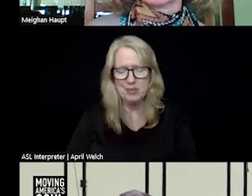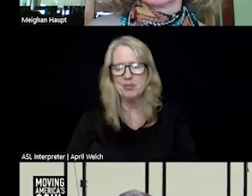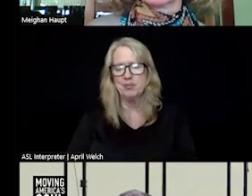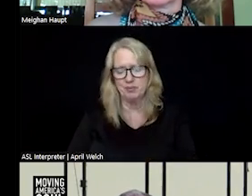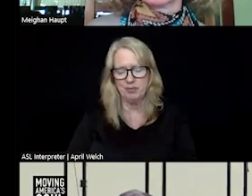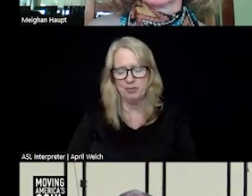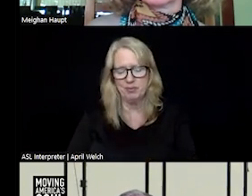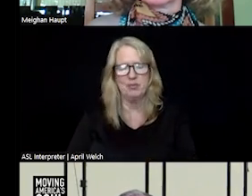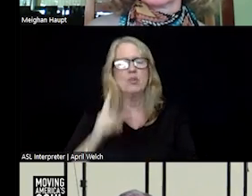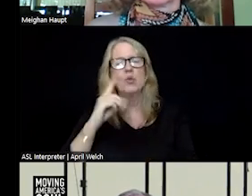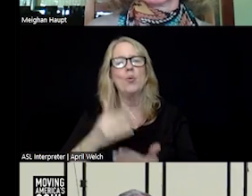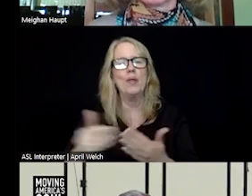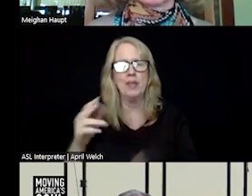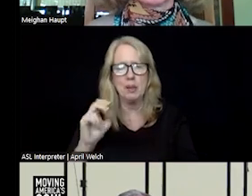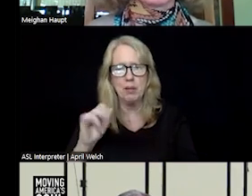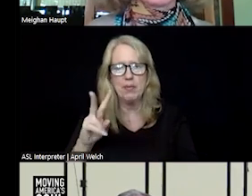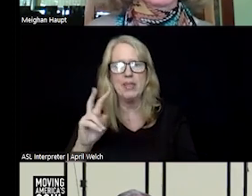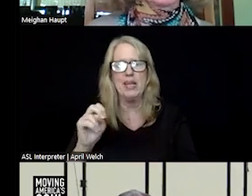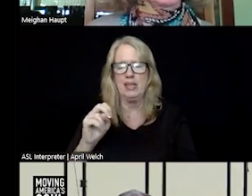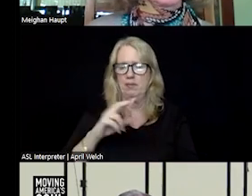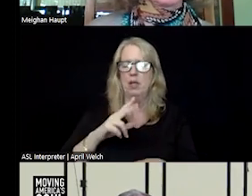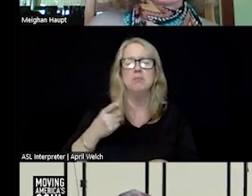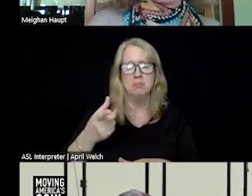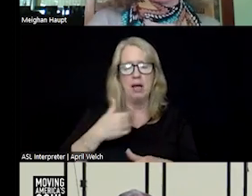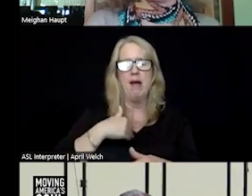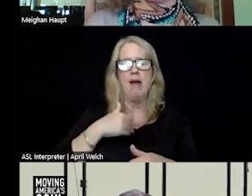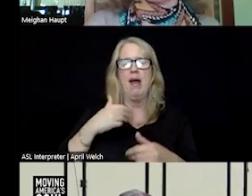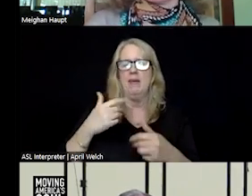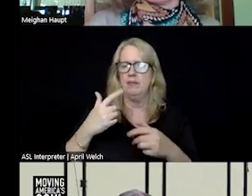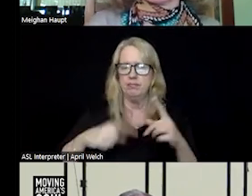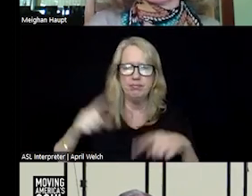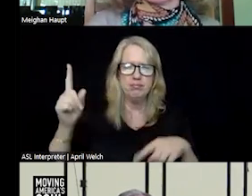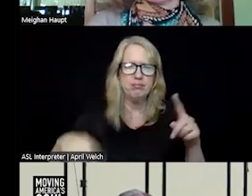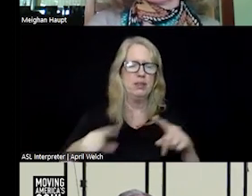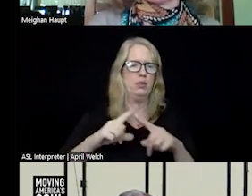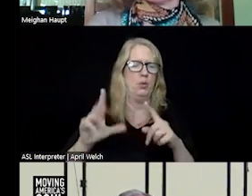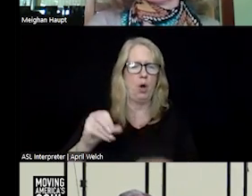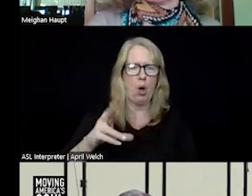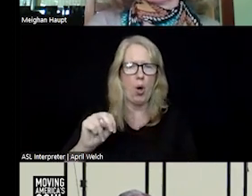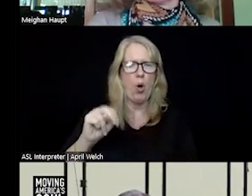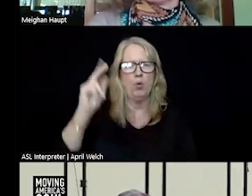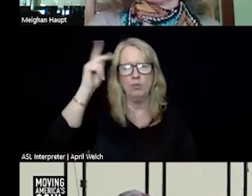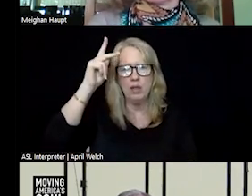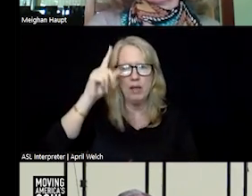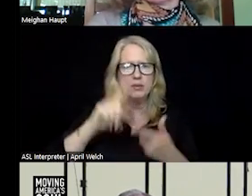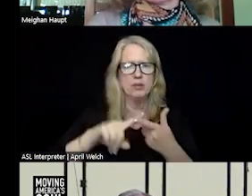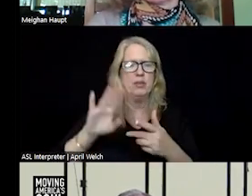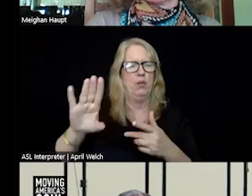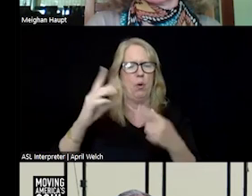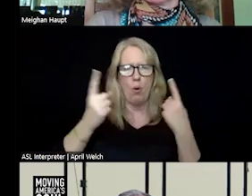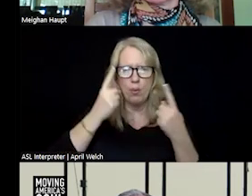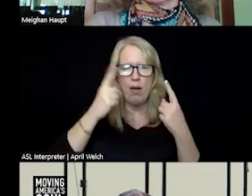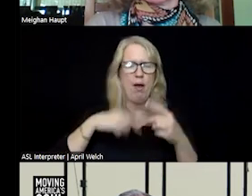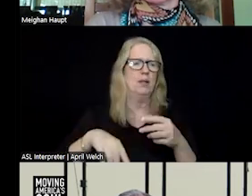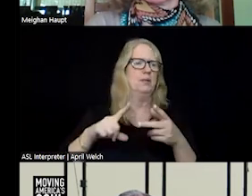about the Native nations that stands out to me is that they are nations. Each one is different with their own philosophies, their own thoughts, their own beliefs,